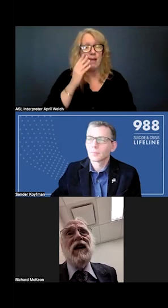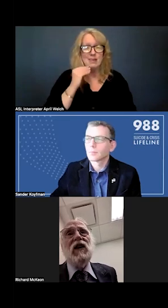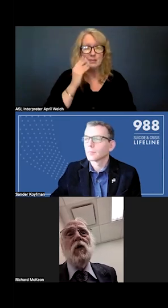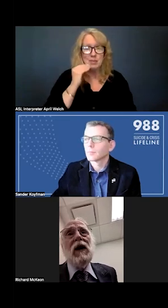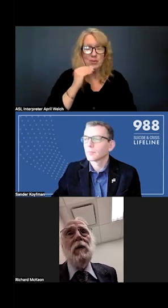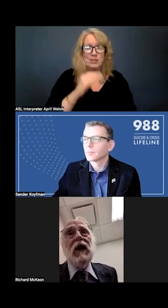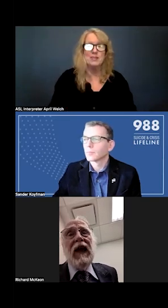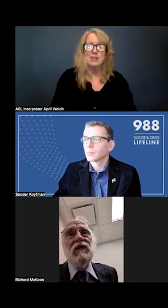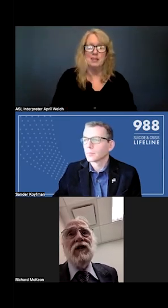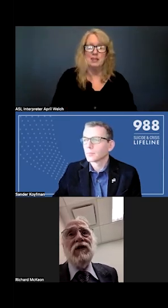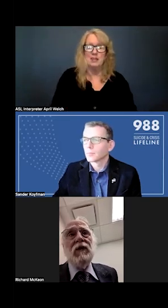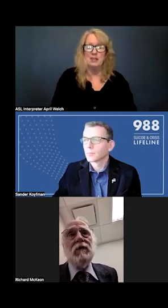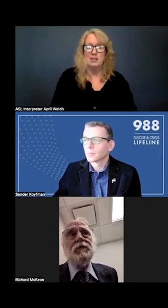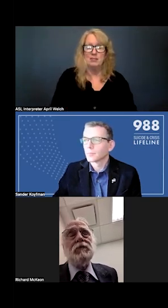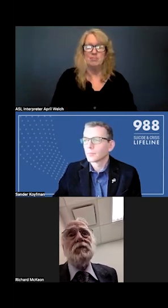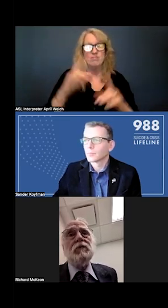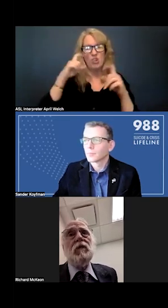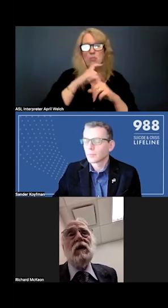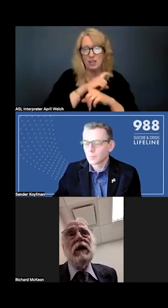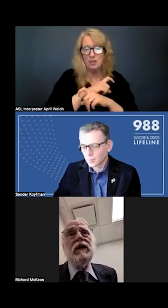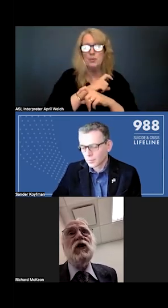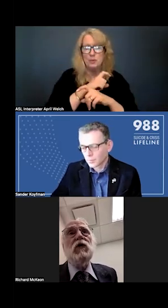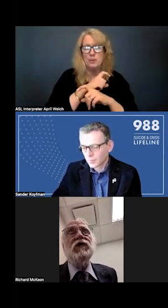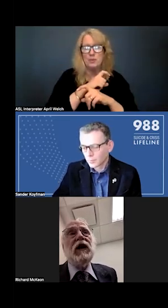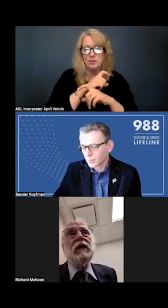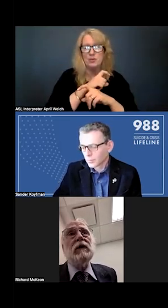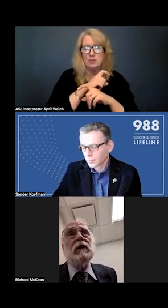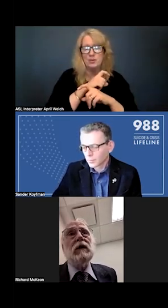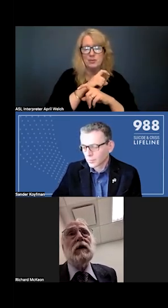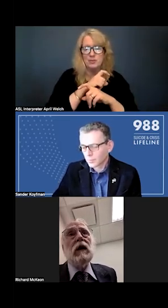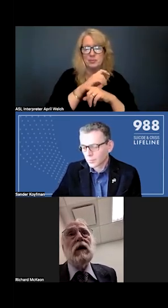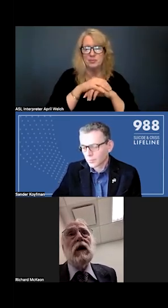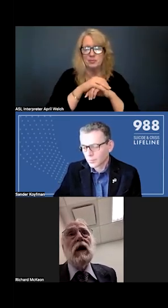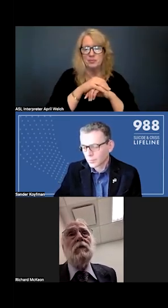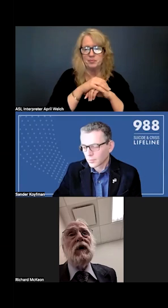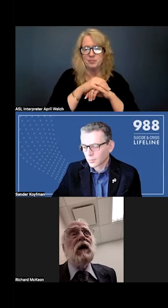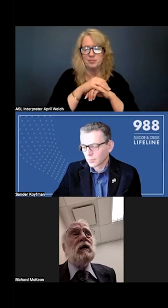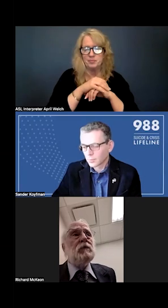was that there were complications in using